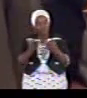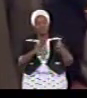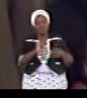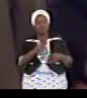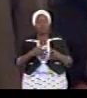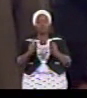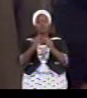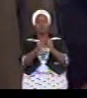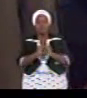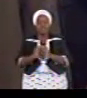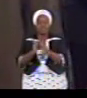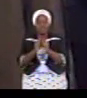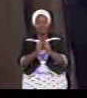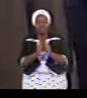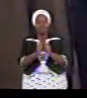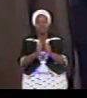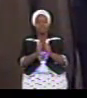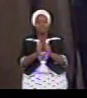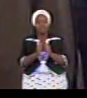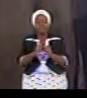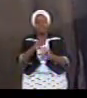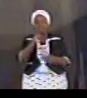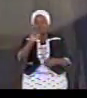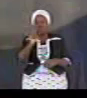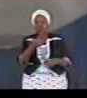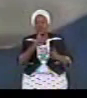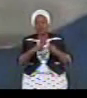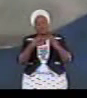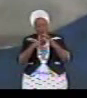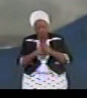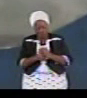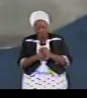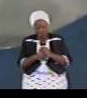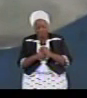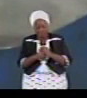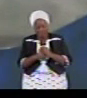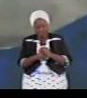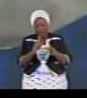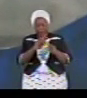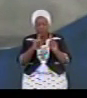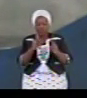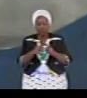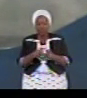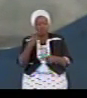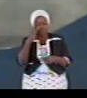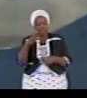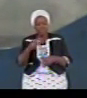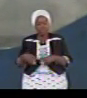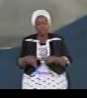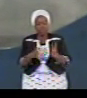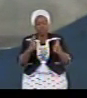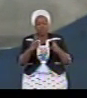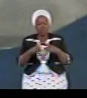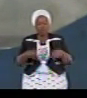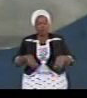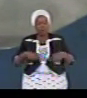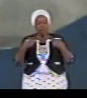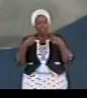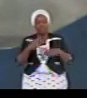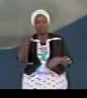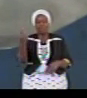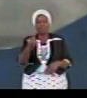together. Not only to worship, but to see the way to life